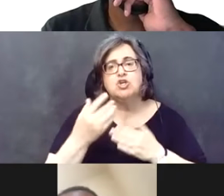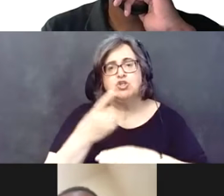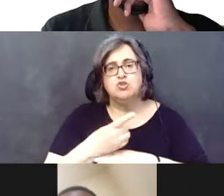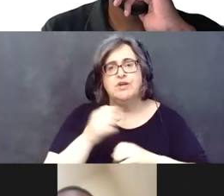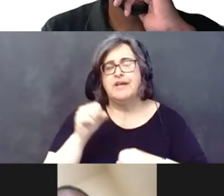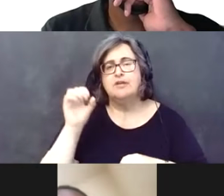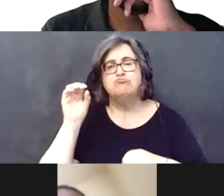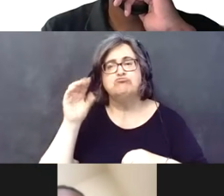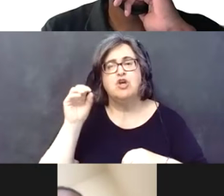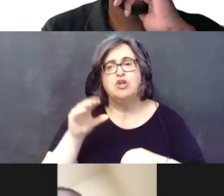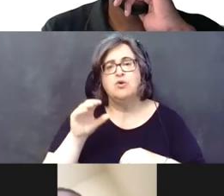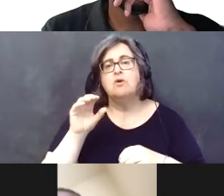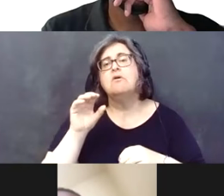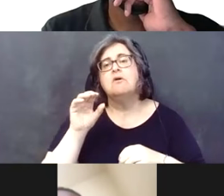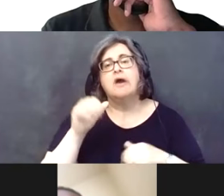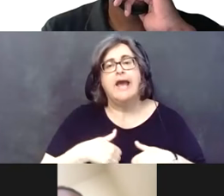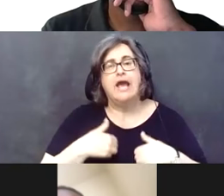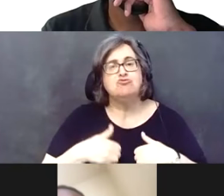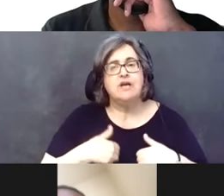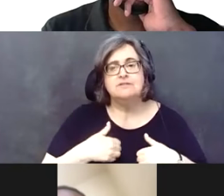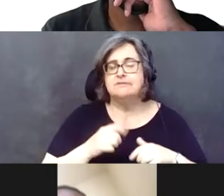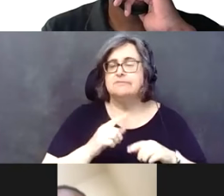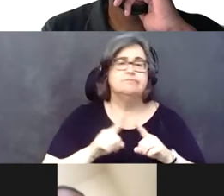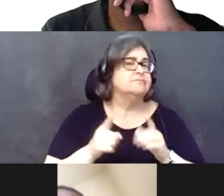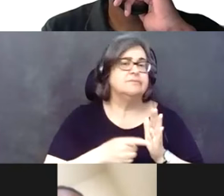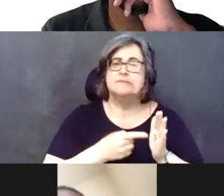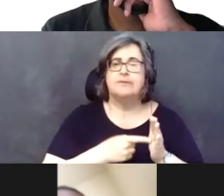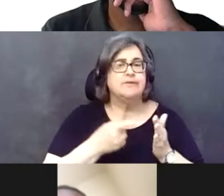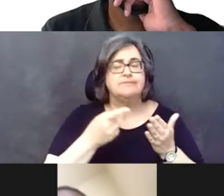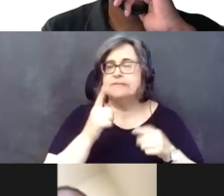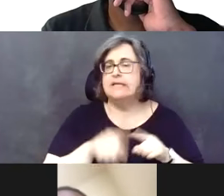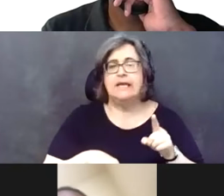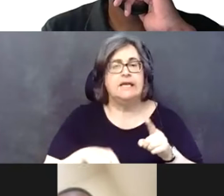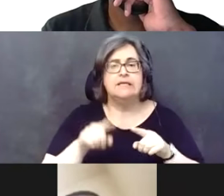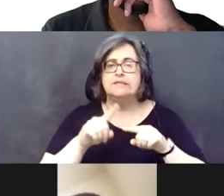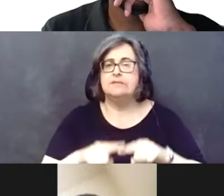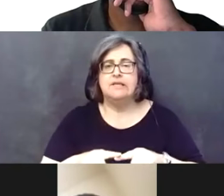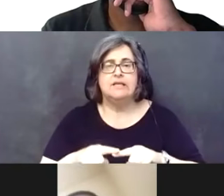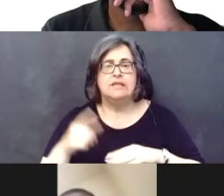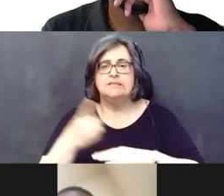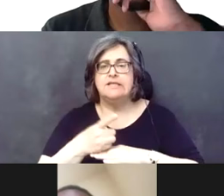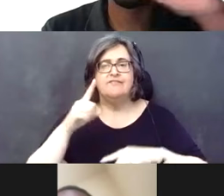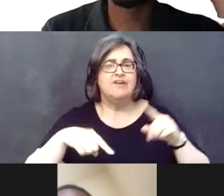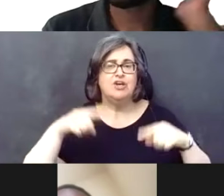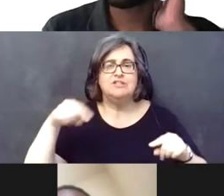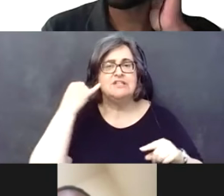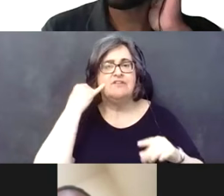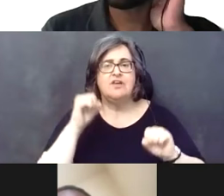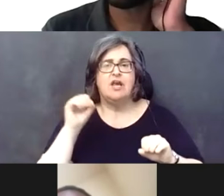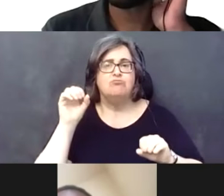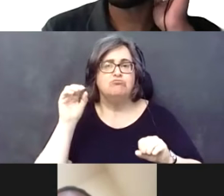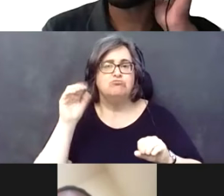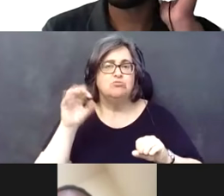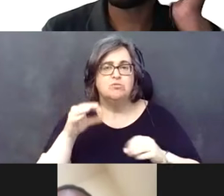his address, but sometimes he can't, depending on the day. So I think it's